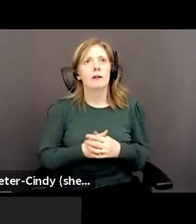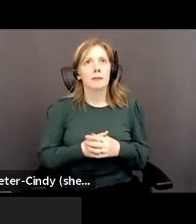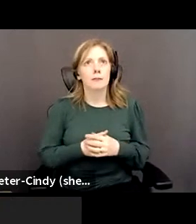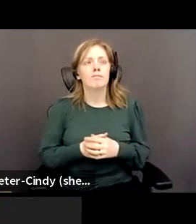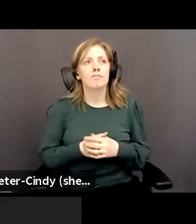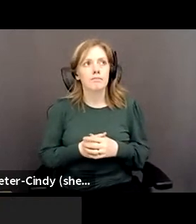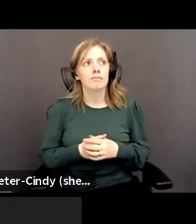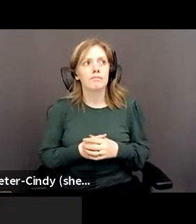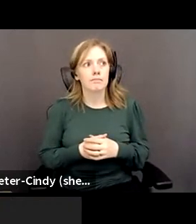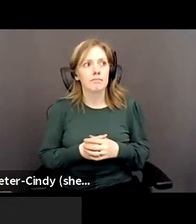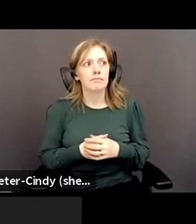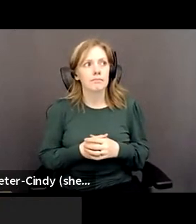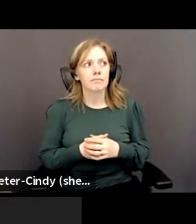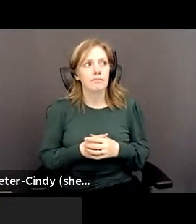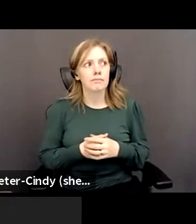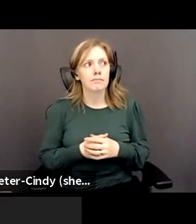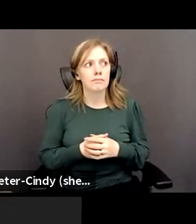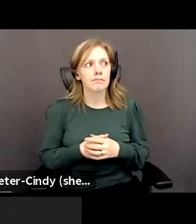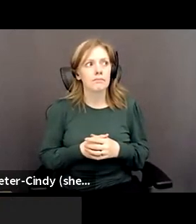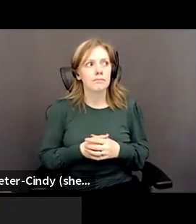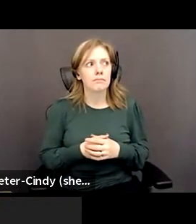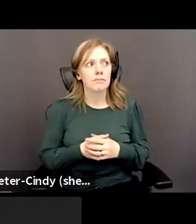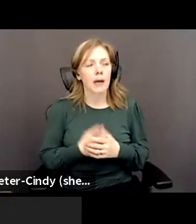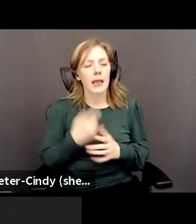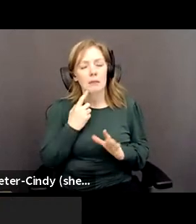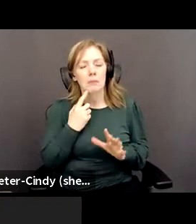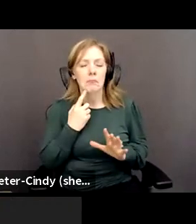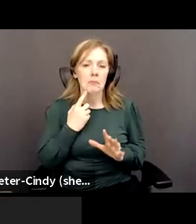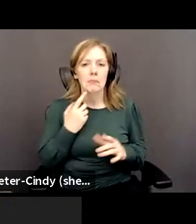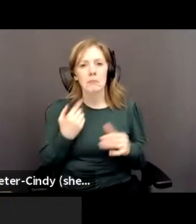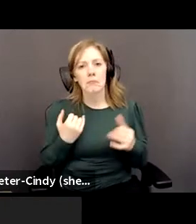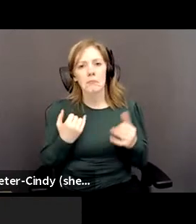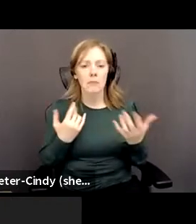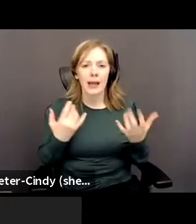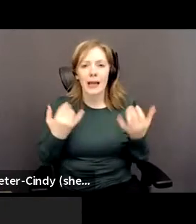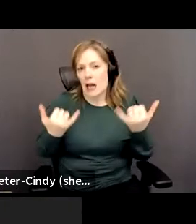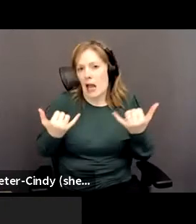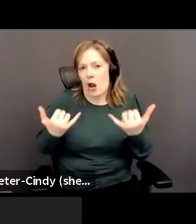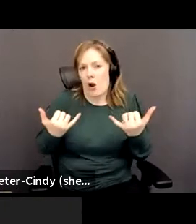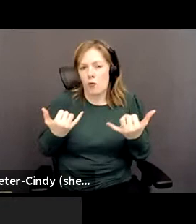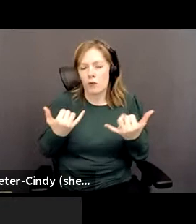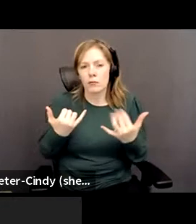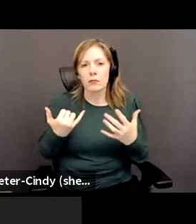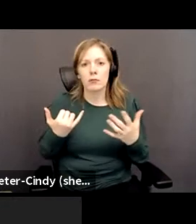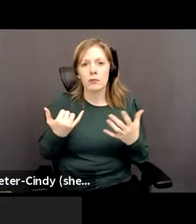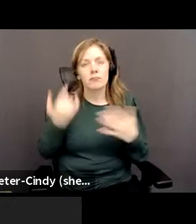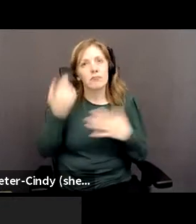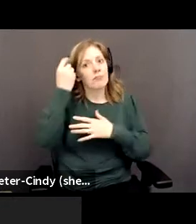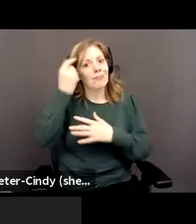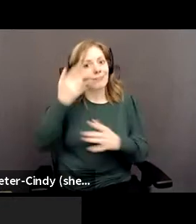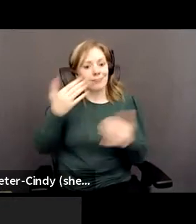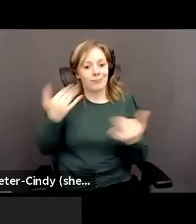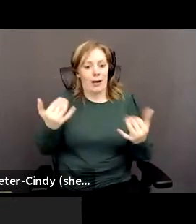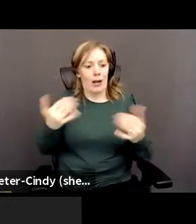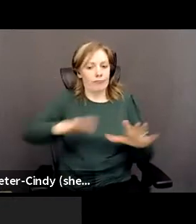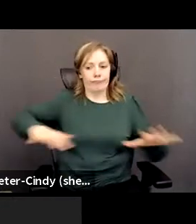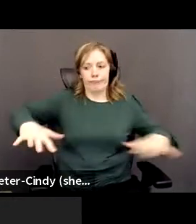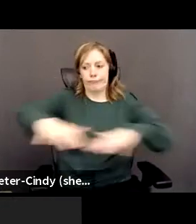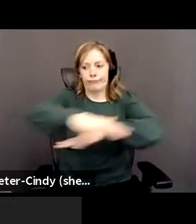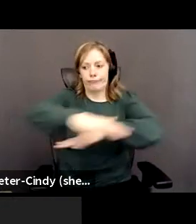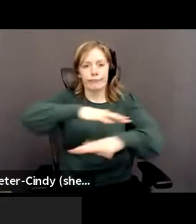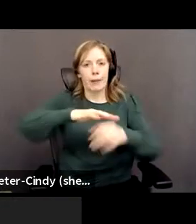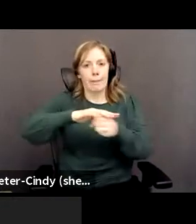I think particularly now within the context of the pandemic and the